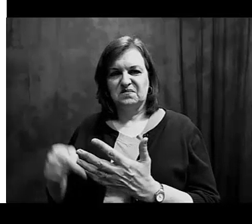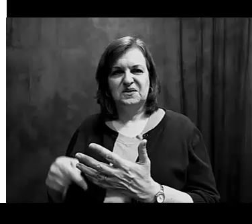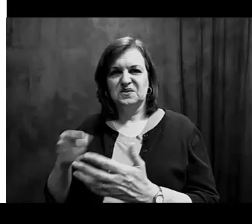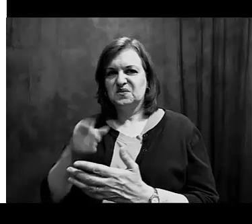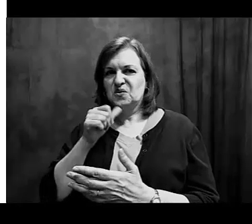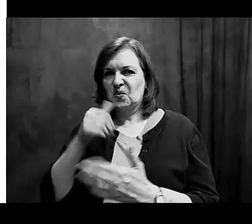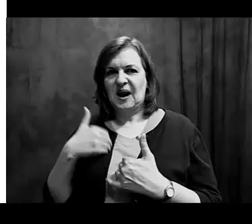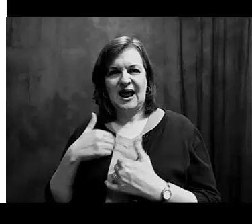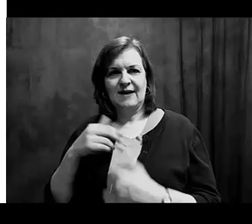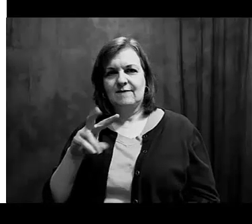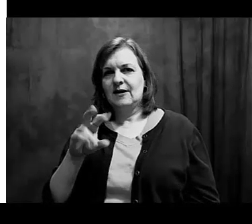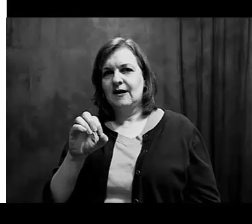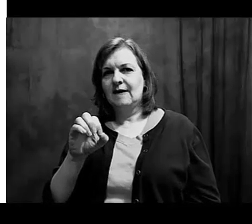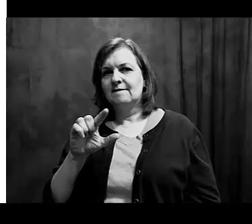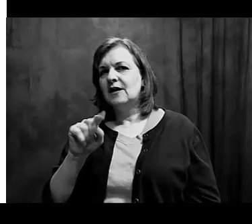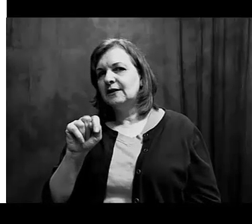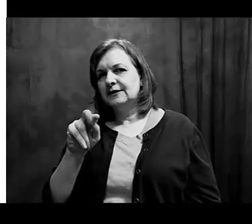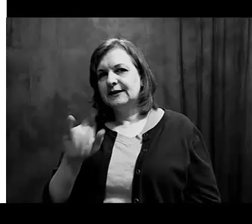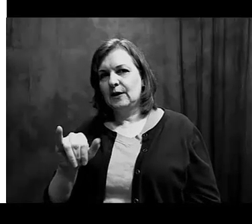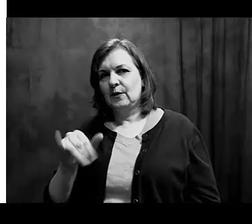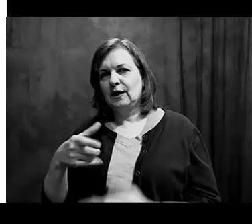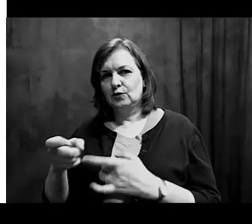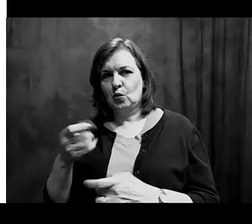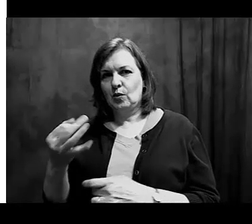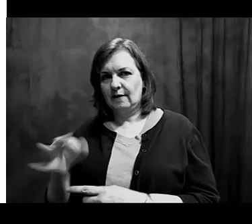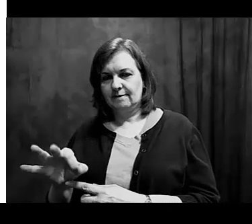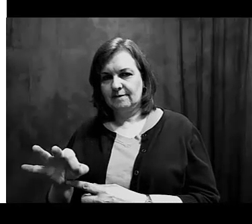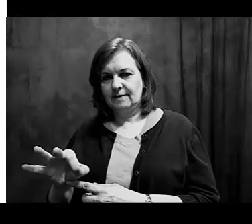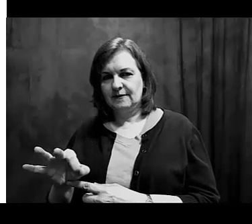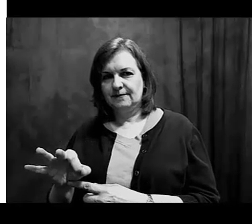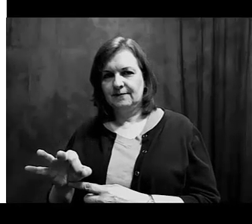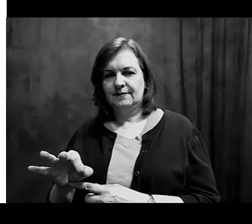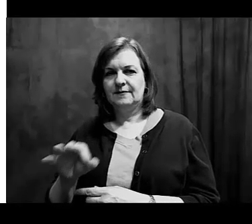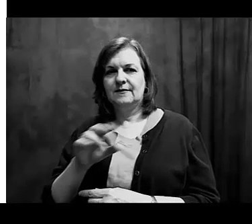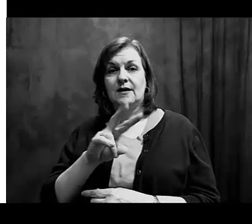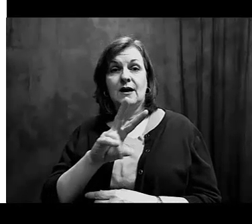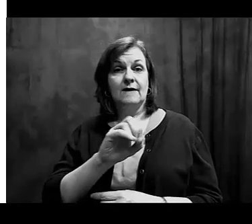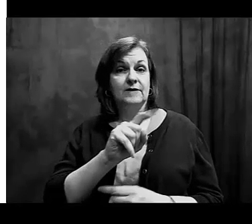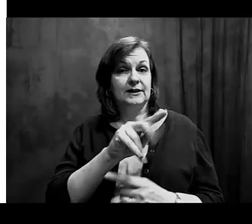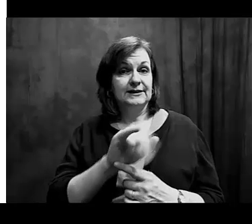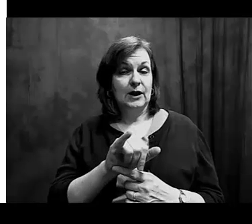We'll focus on smooth muscle, cardiac muscle,